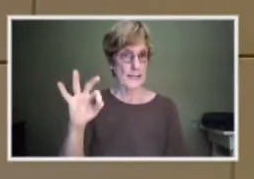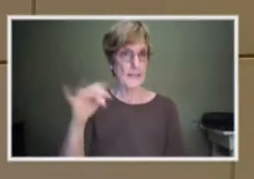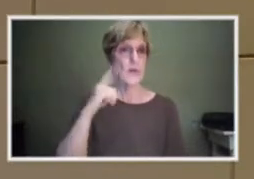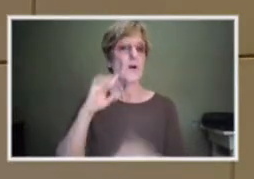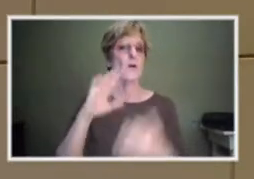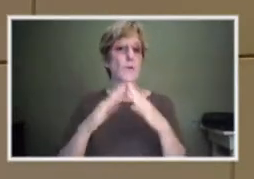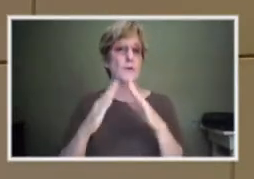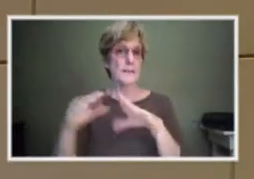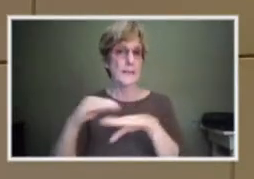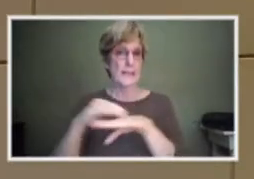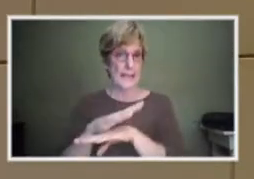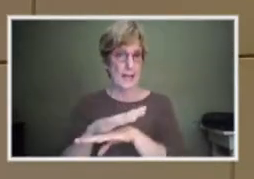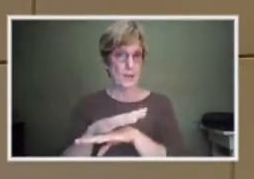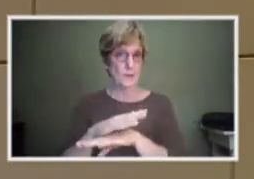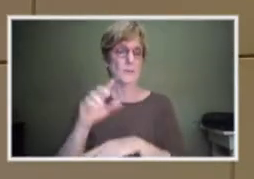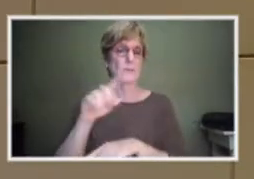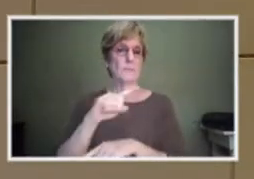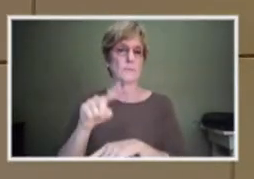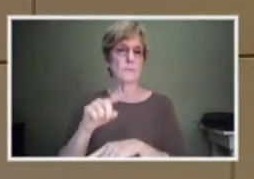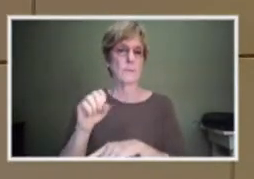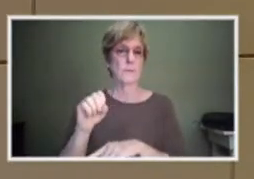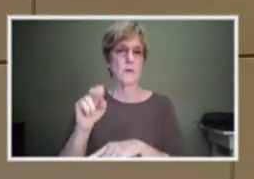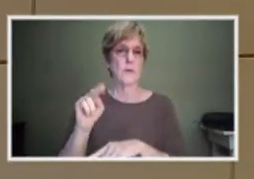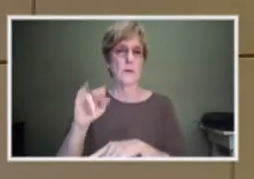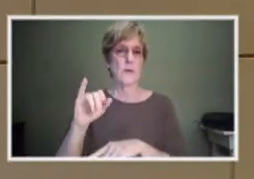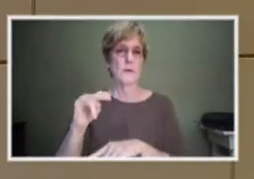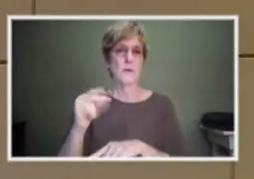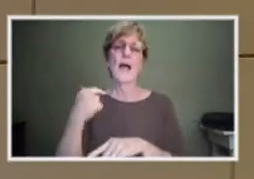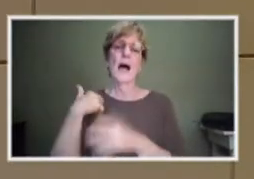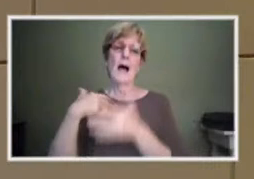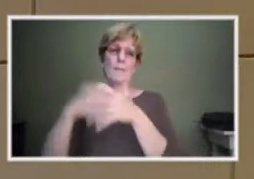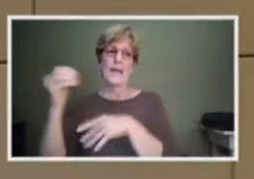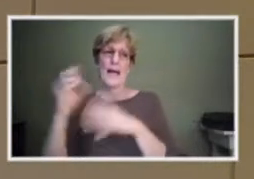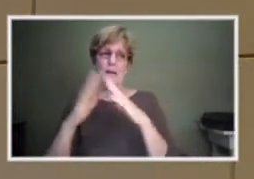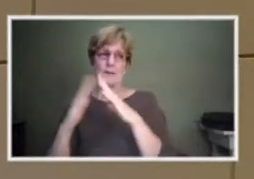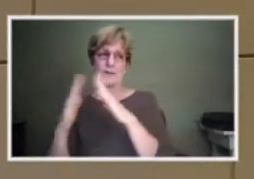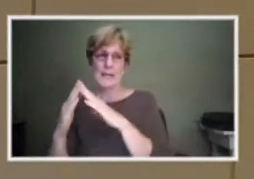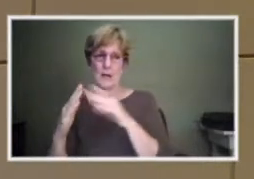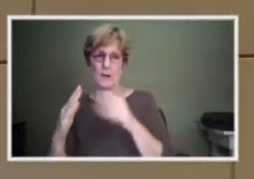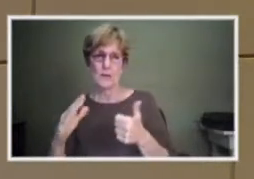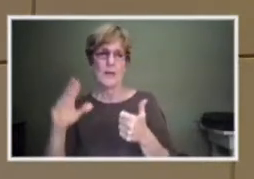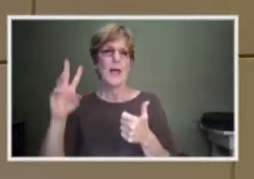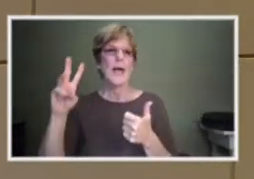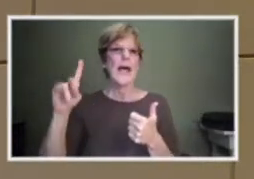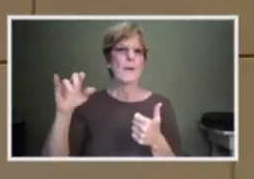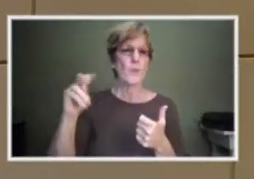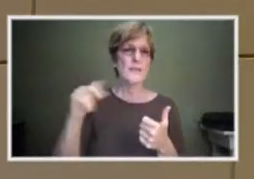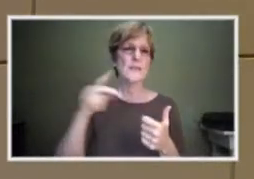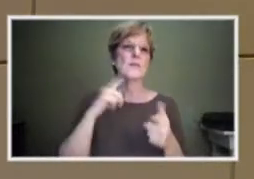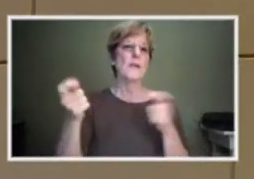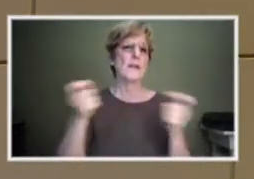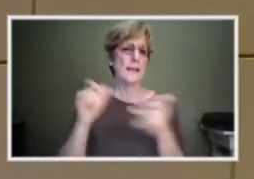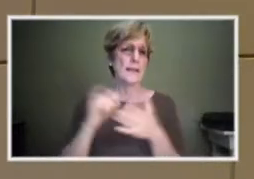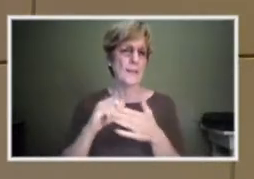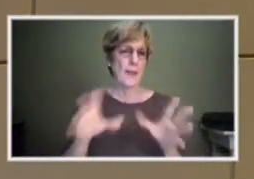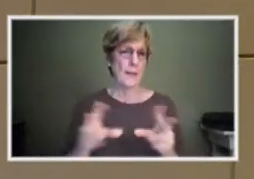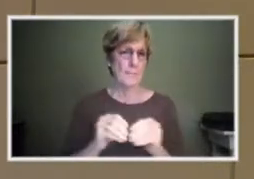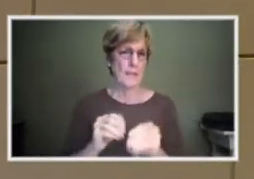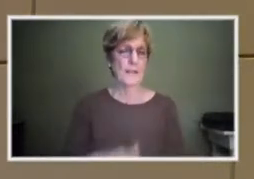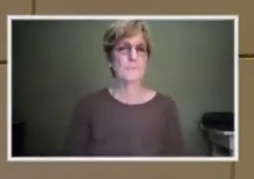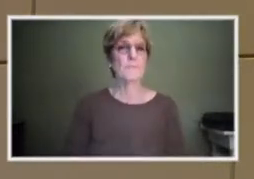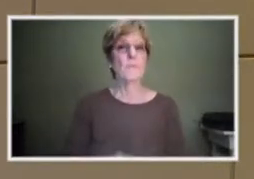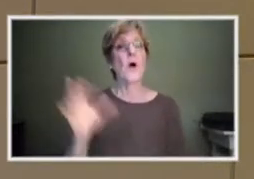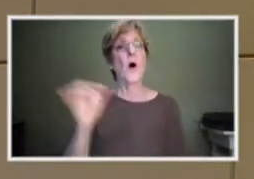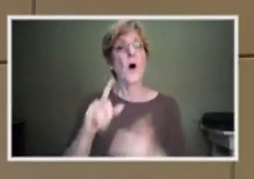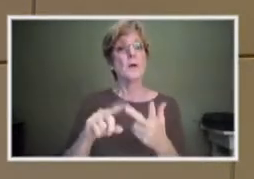council zoning meeting, I will be out of town, and Mayor Pro Tem Winston will be conducting that meeting. And also,